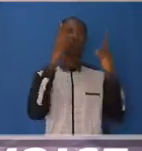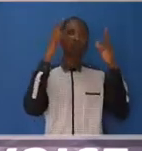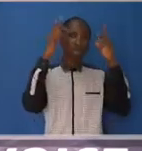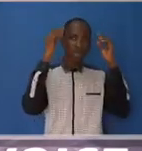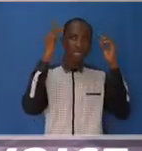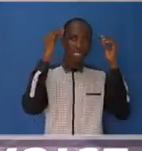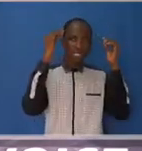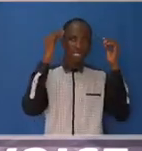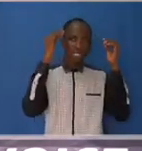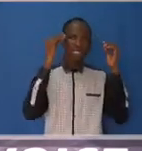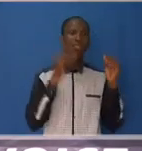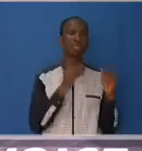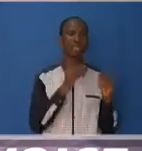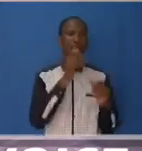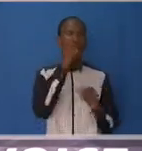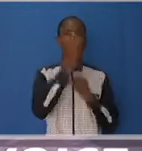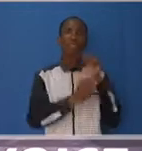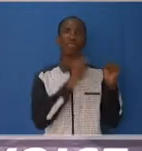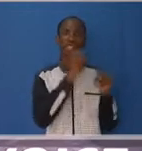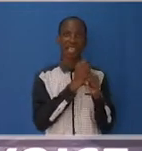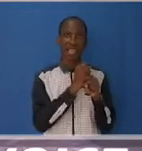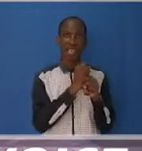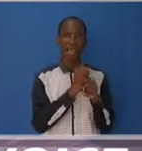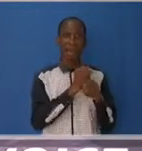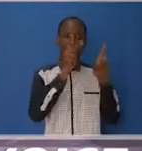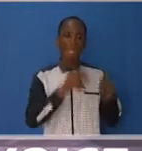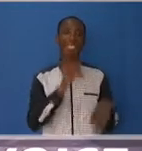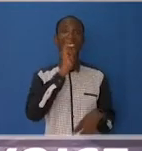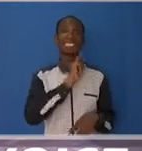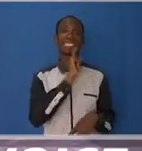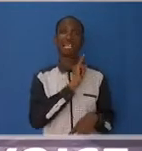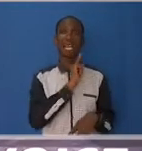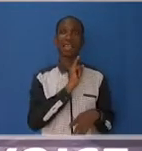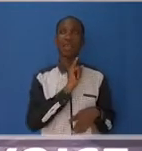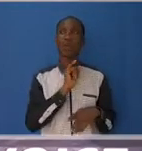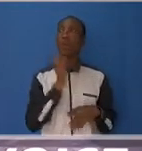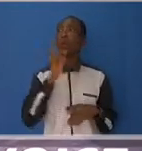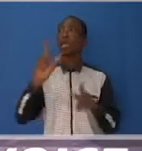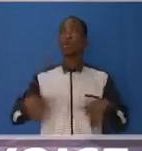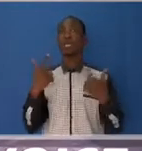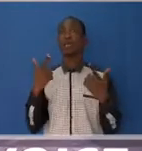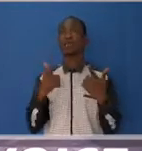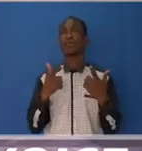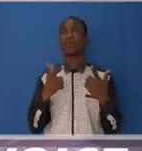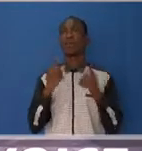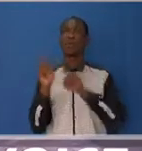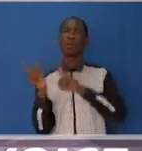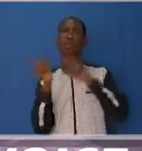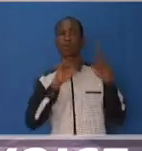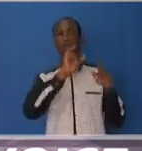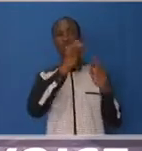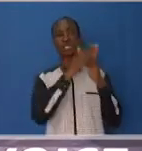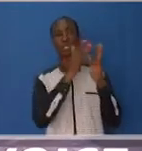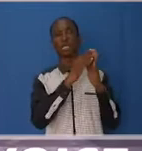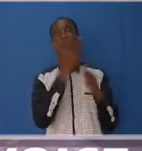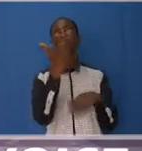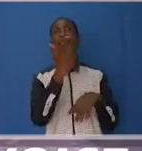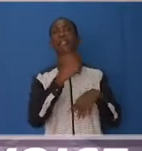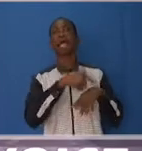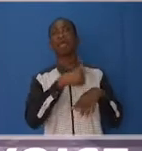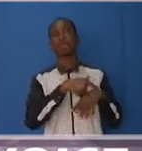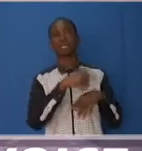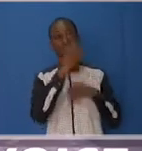Israel ni bia wetu kwan akotena oman bi so wo yo berema nko ade a ese se wo ko Jerusalem mprensa afi bia